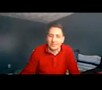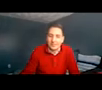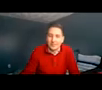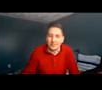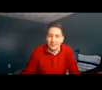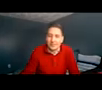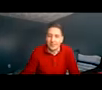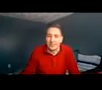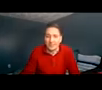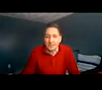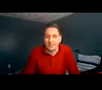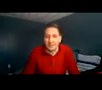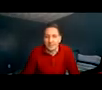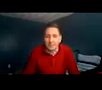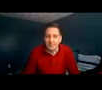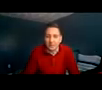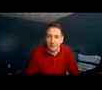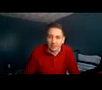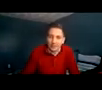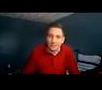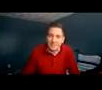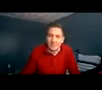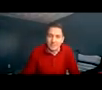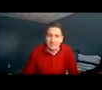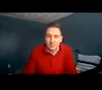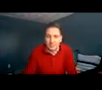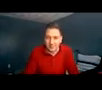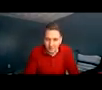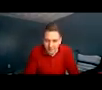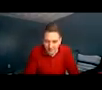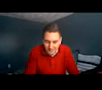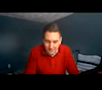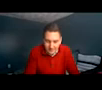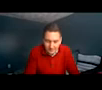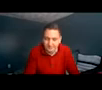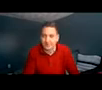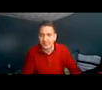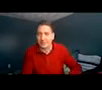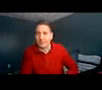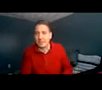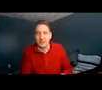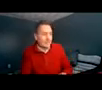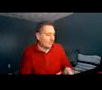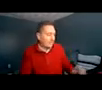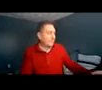thanks for, we're just gonna wait for everyone. I see some people